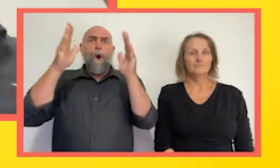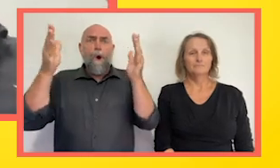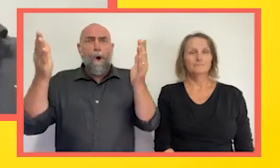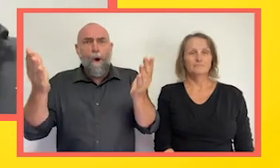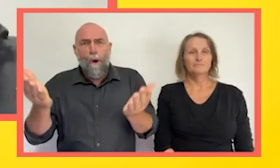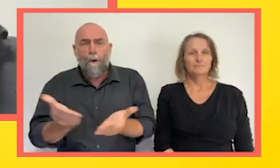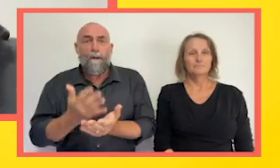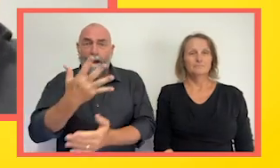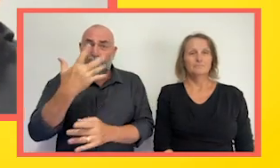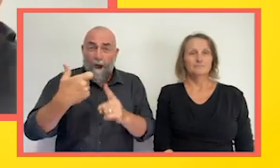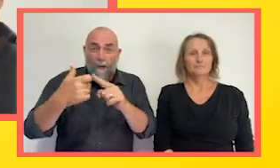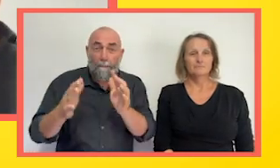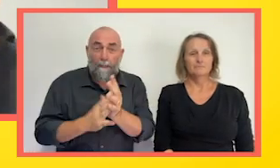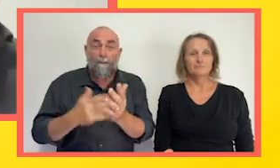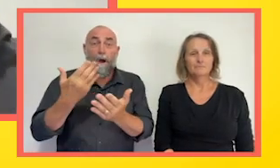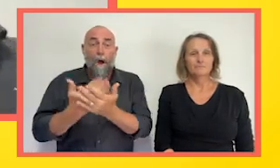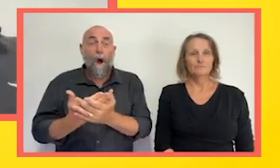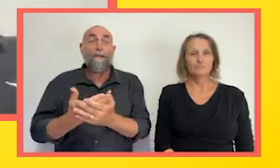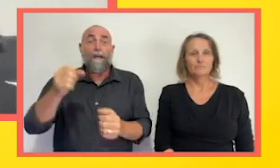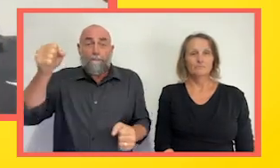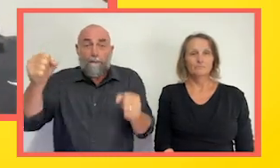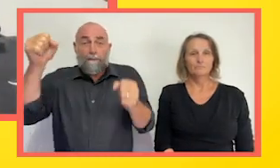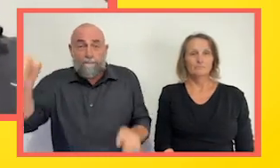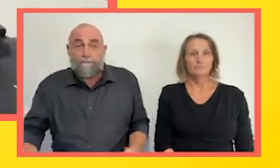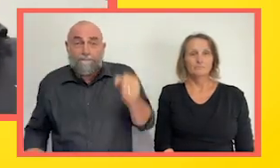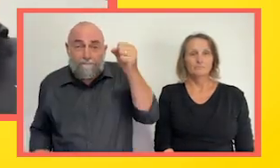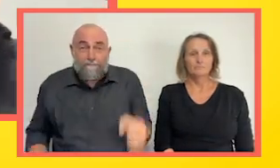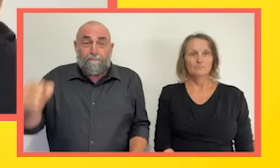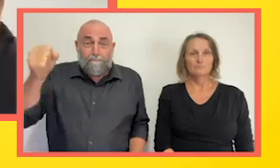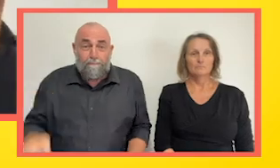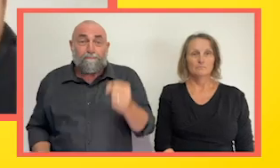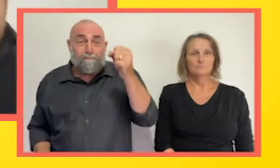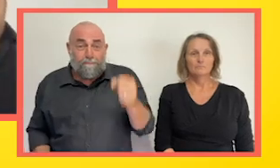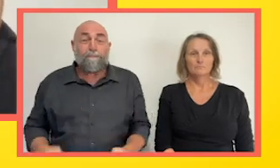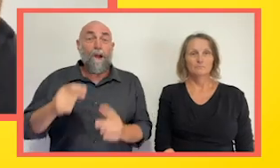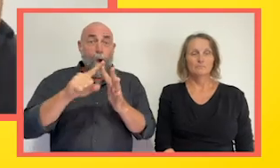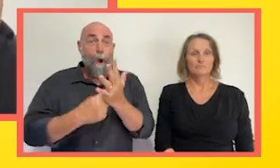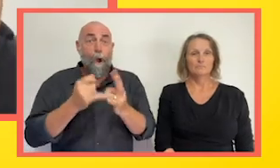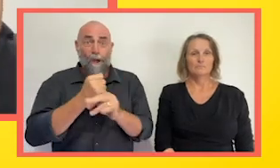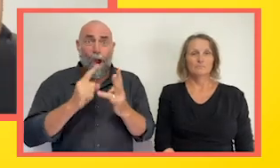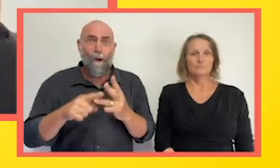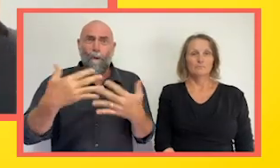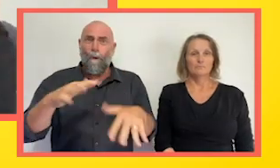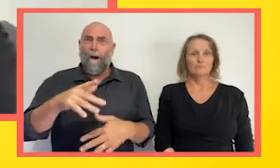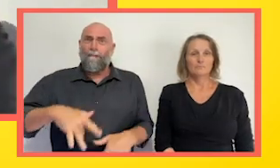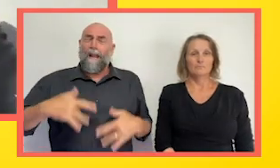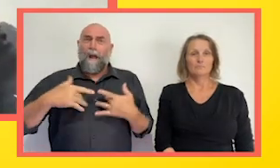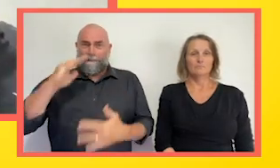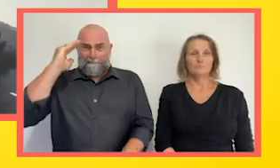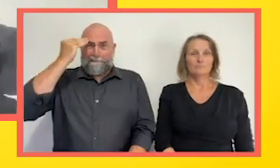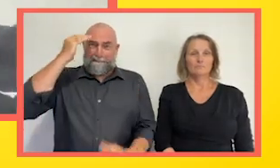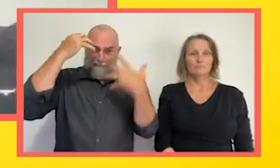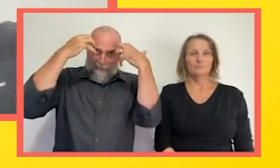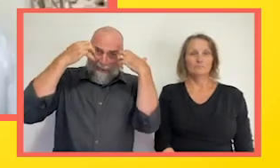A 5K on the ski ergo sounds like torture. I can already feel my lower